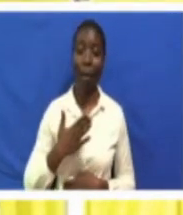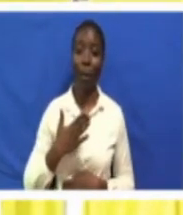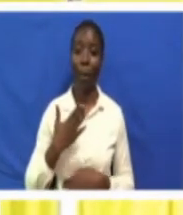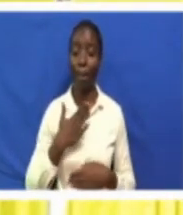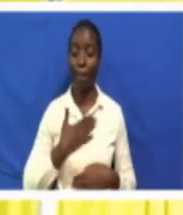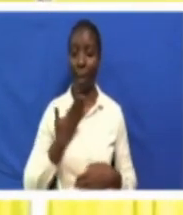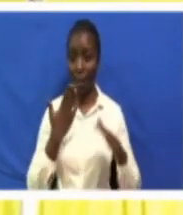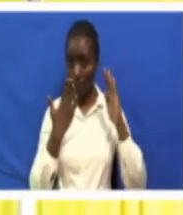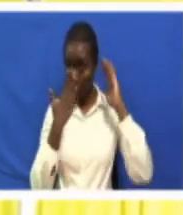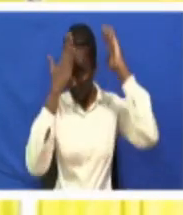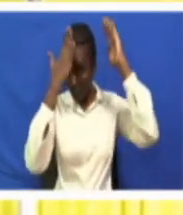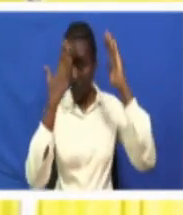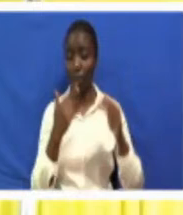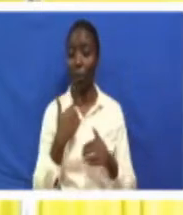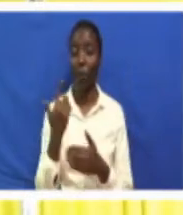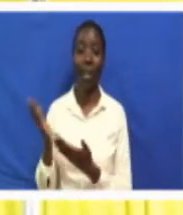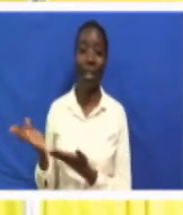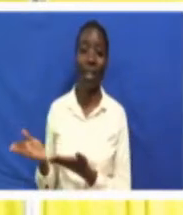shops